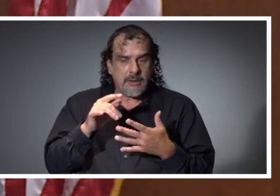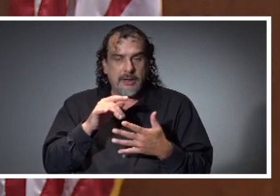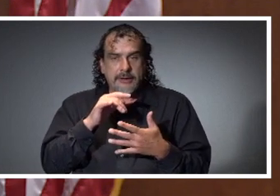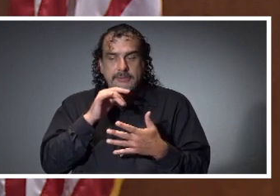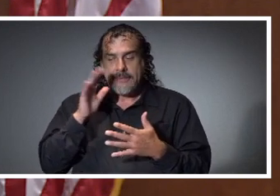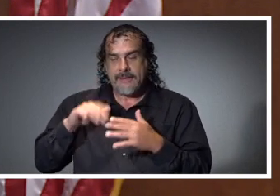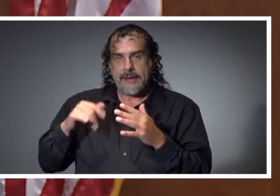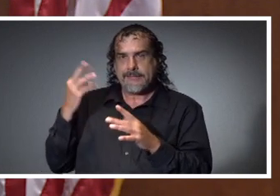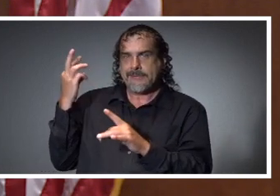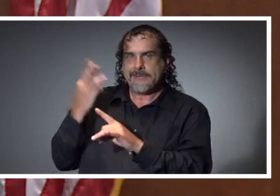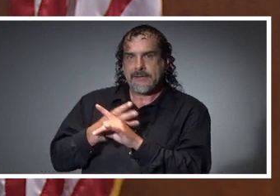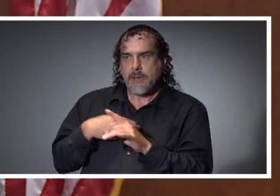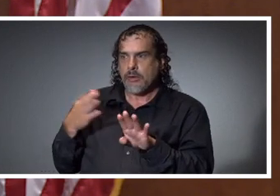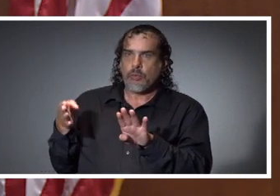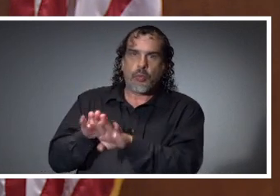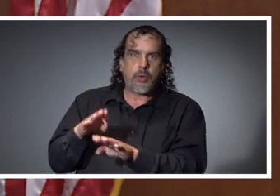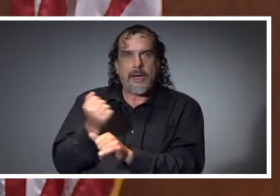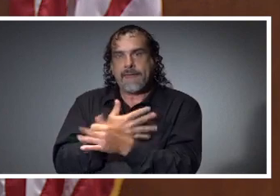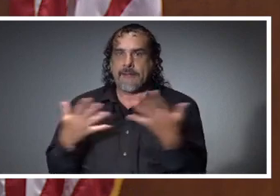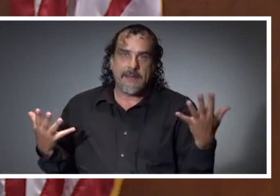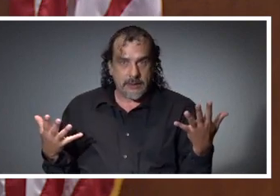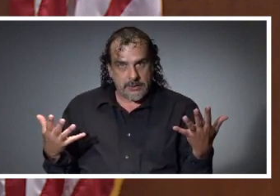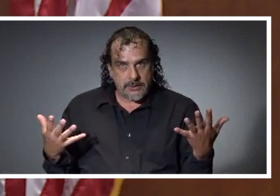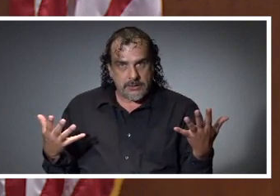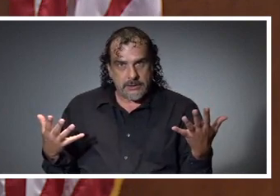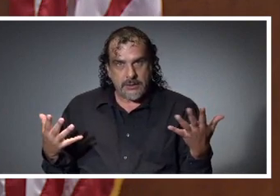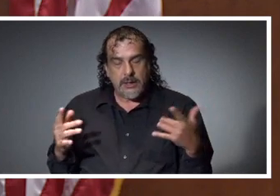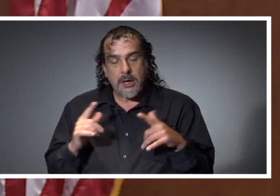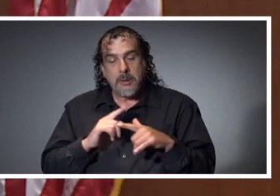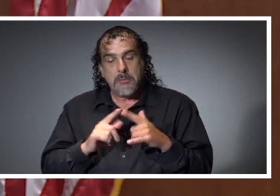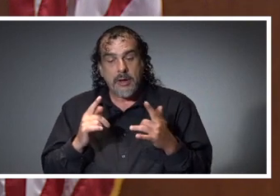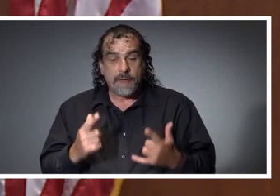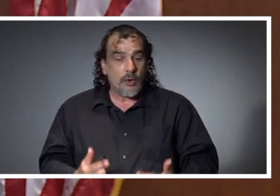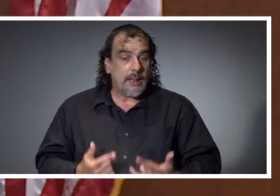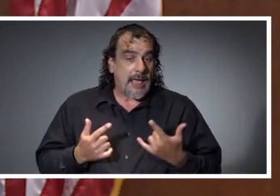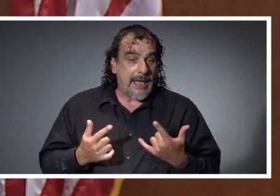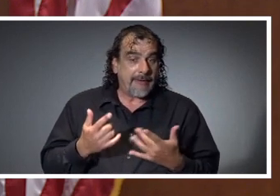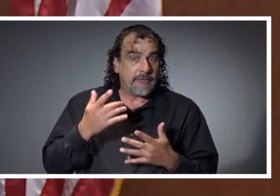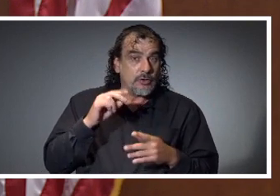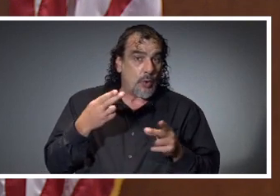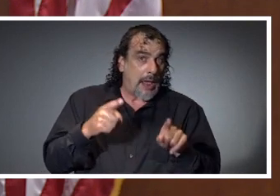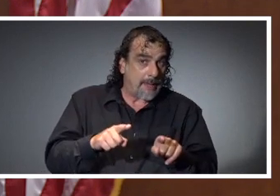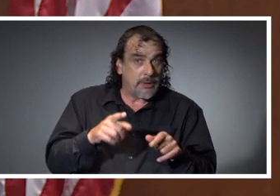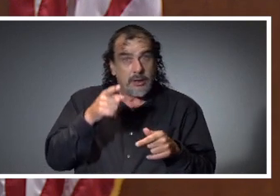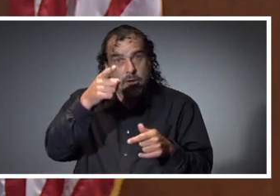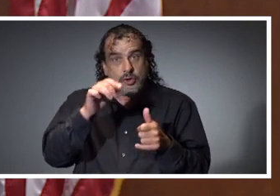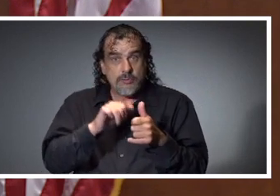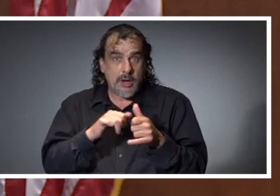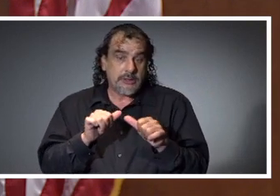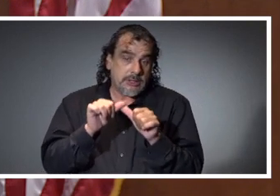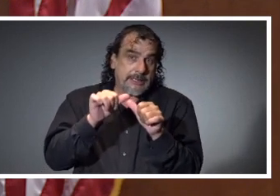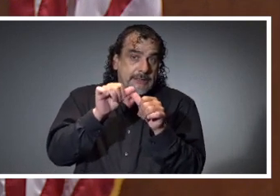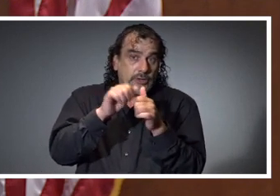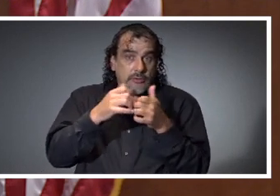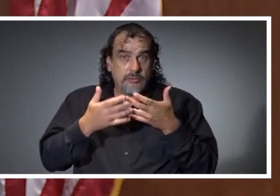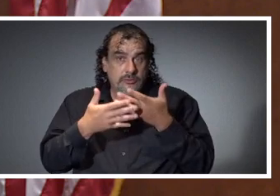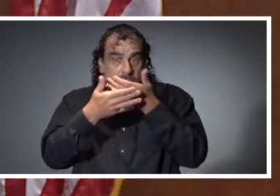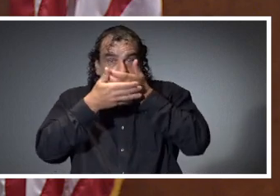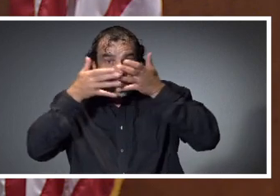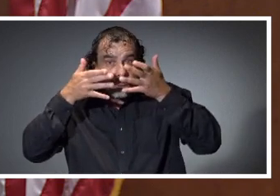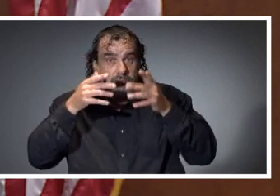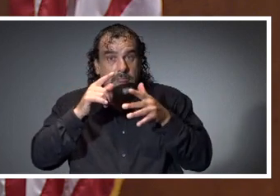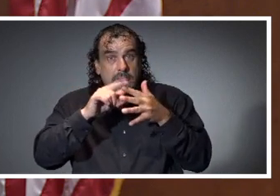last 6 months. But for us to do that, we need your help. We need you to continue to work